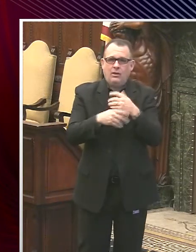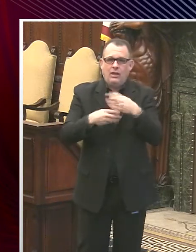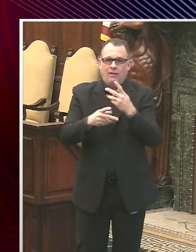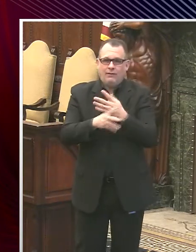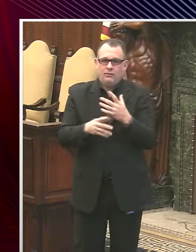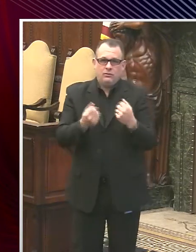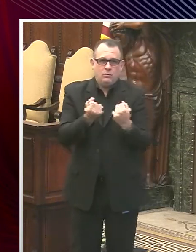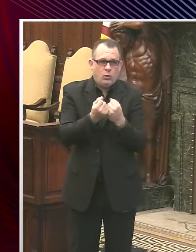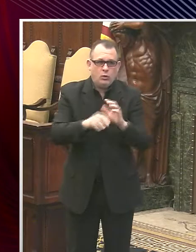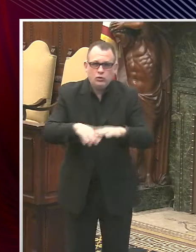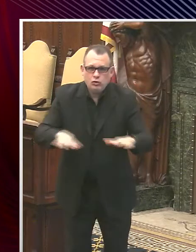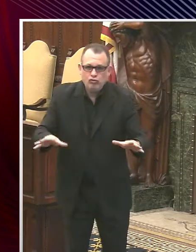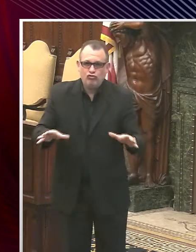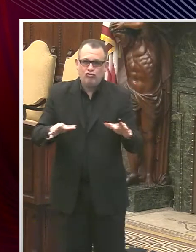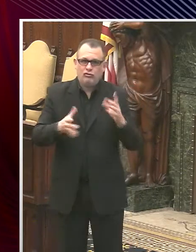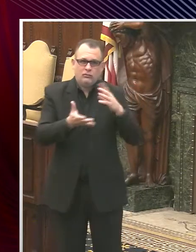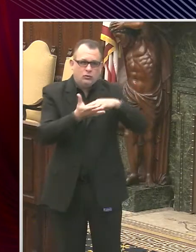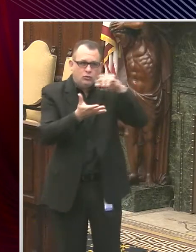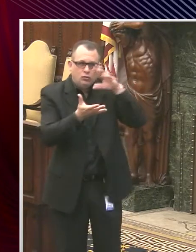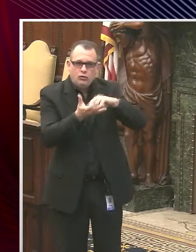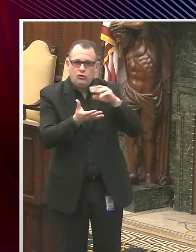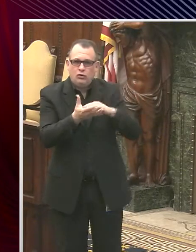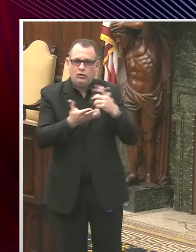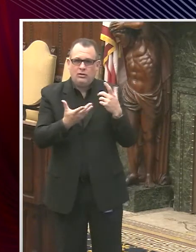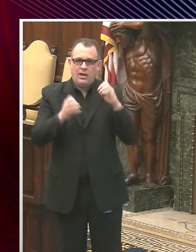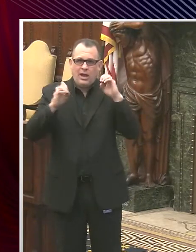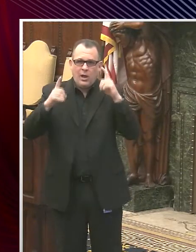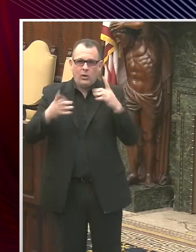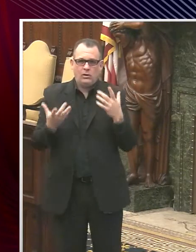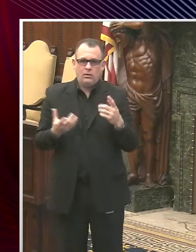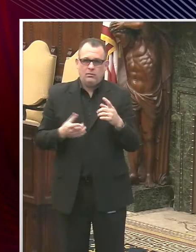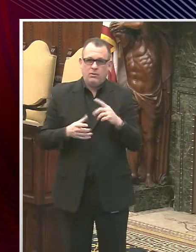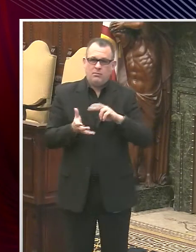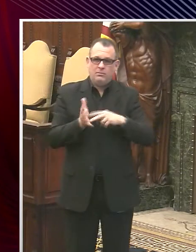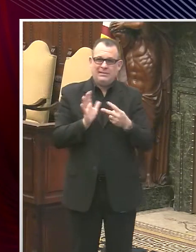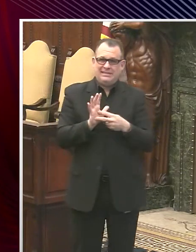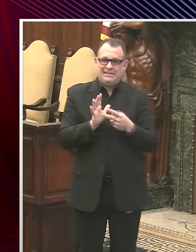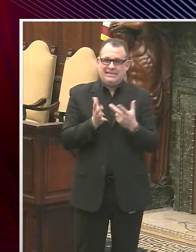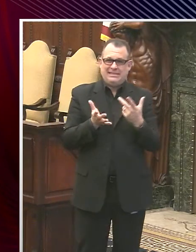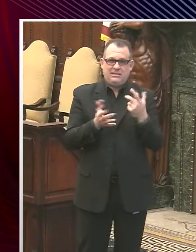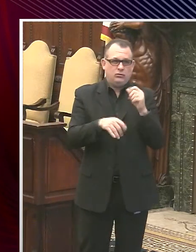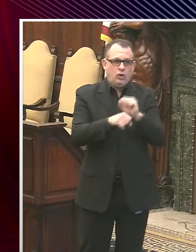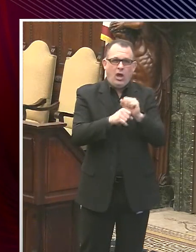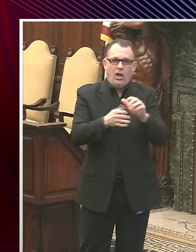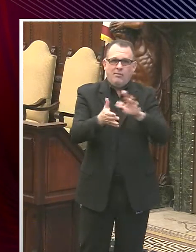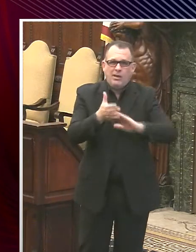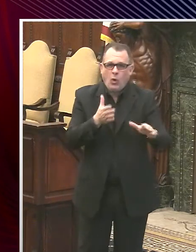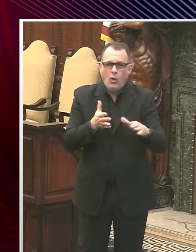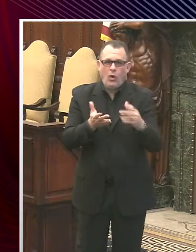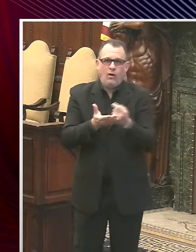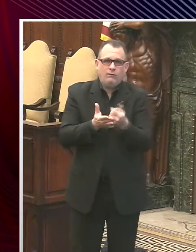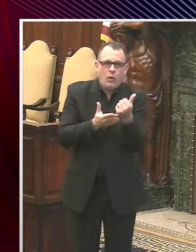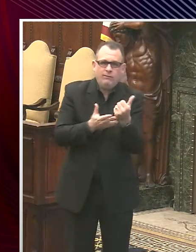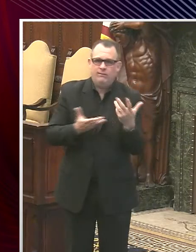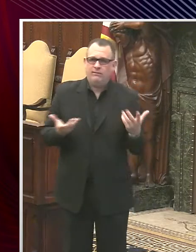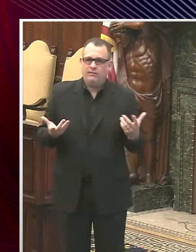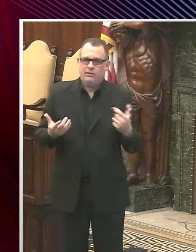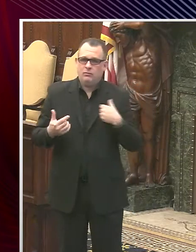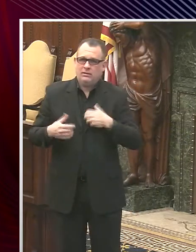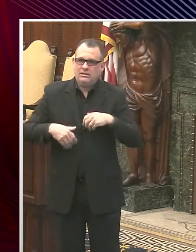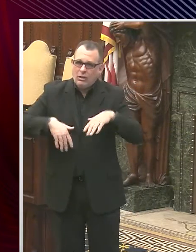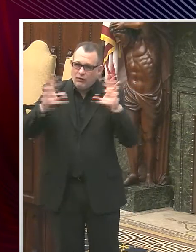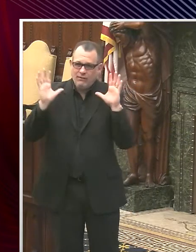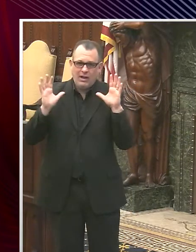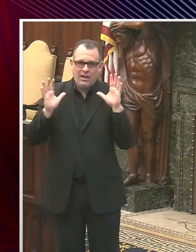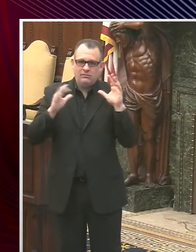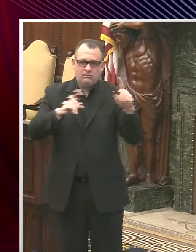kids with online learning education, even if it meant losing a job. Each of us has sacrificed something over the